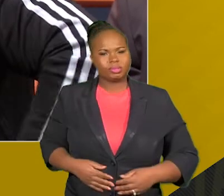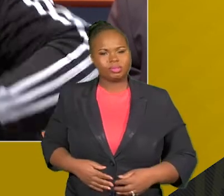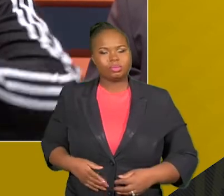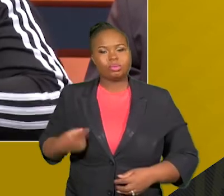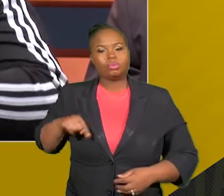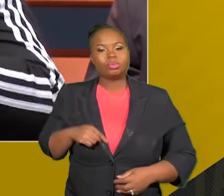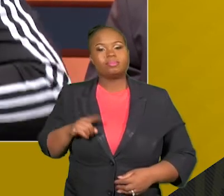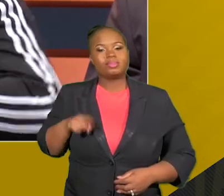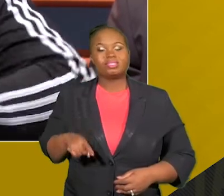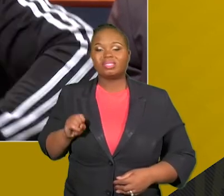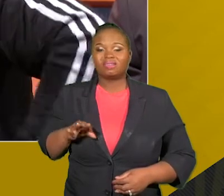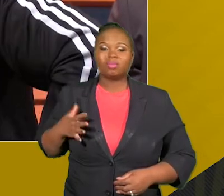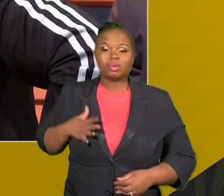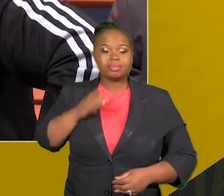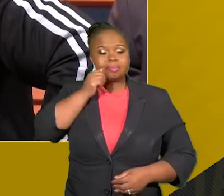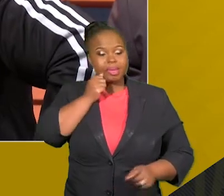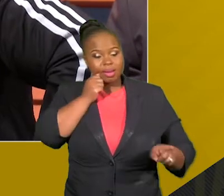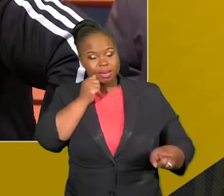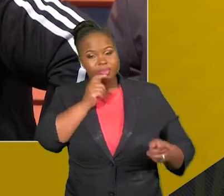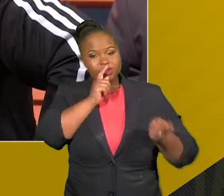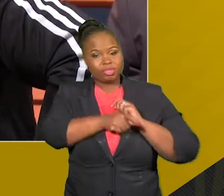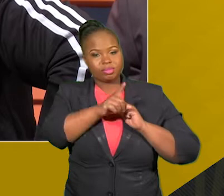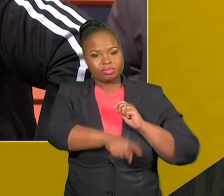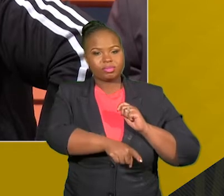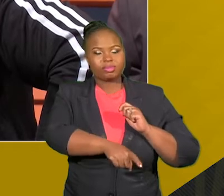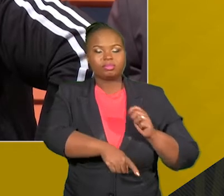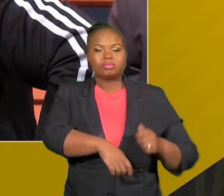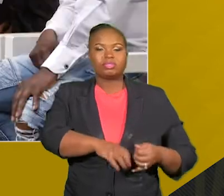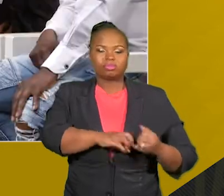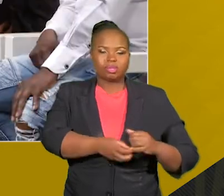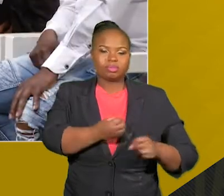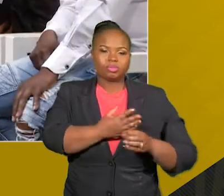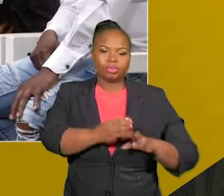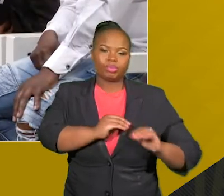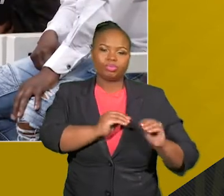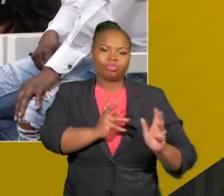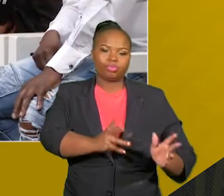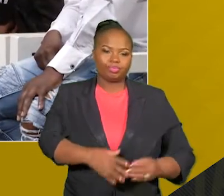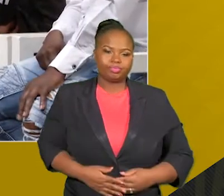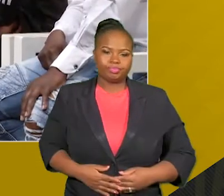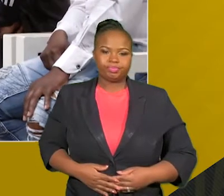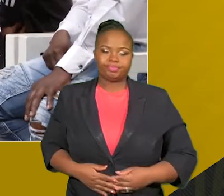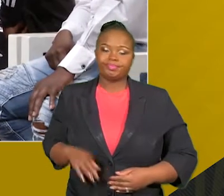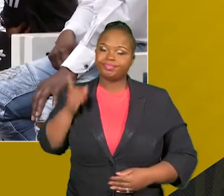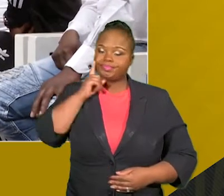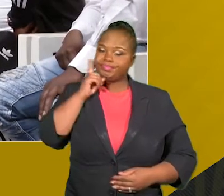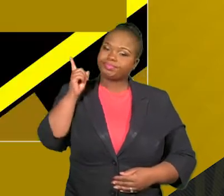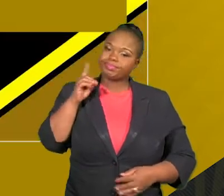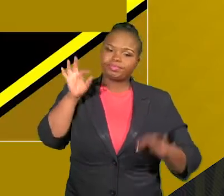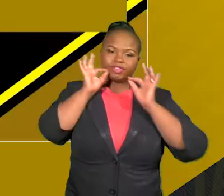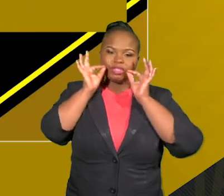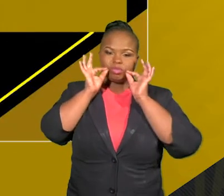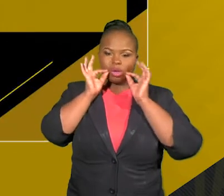where if we want a man to change, we need to bring out the best in men. Okay. As far as to social media, there's